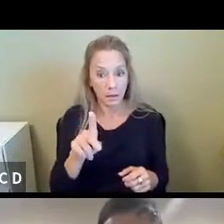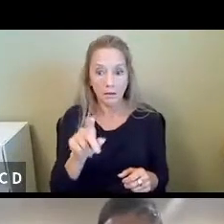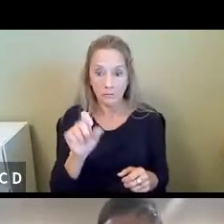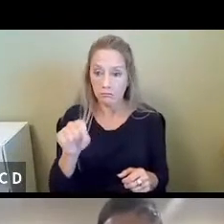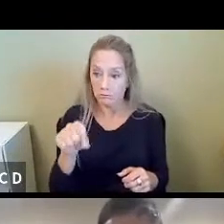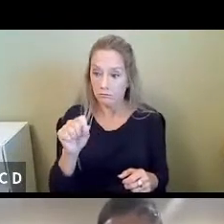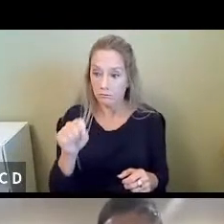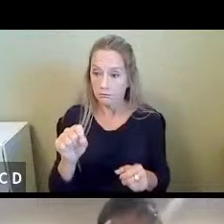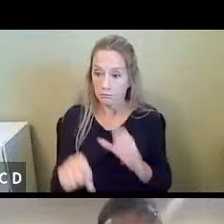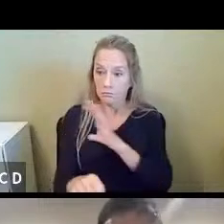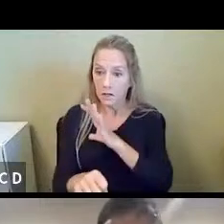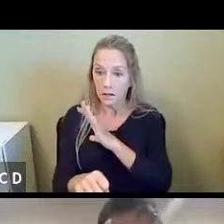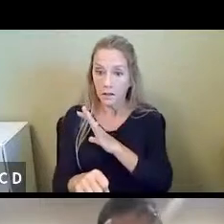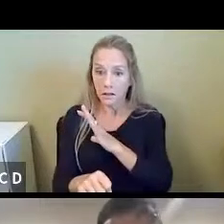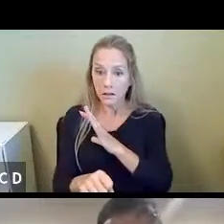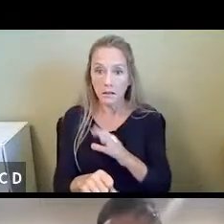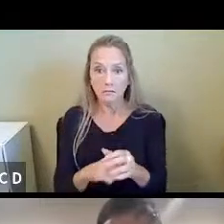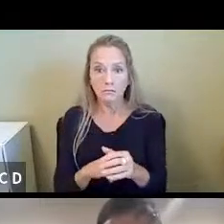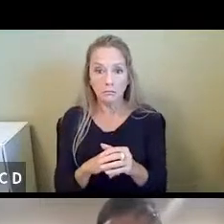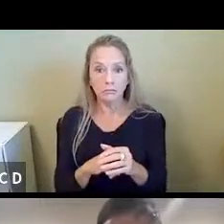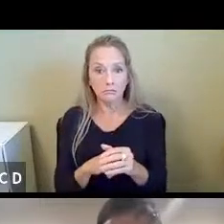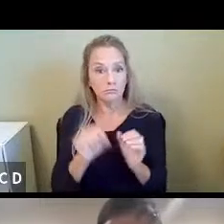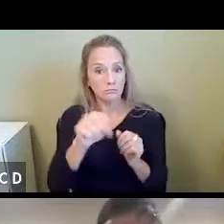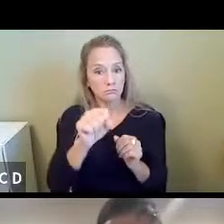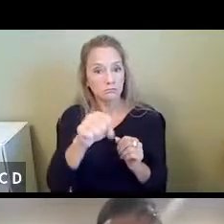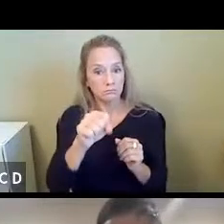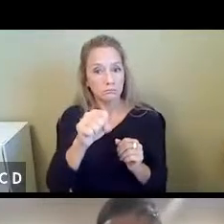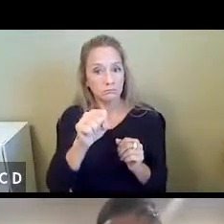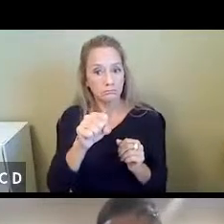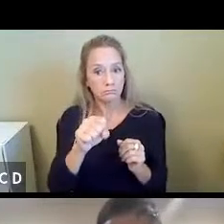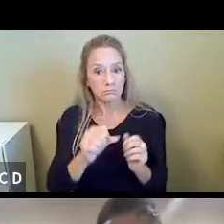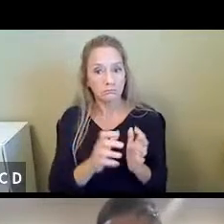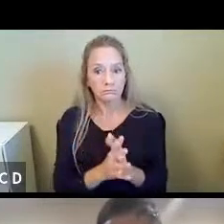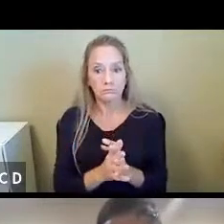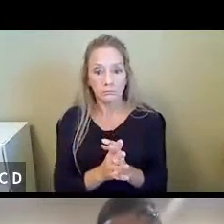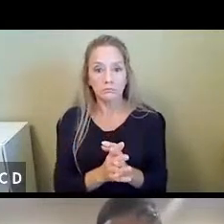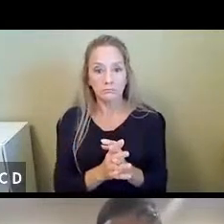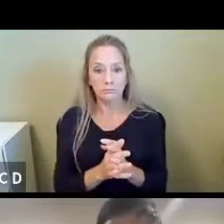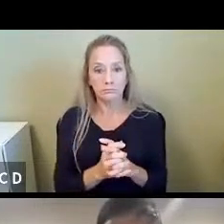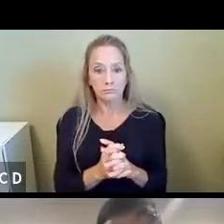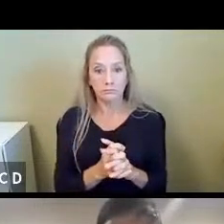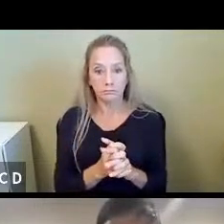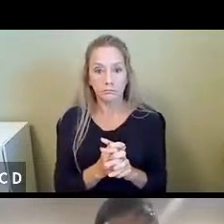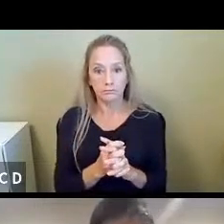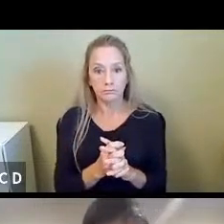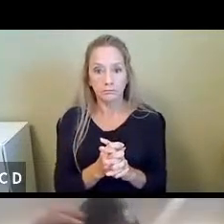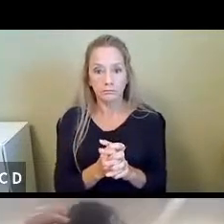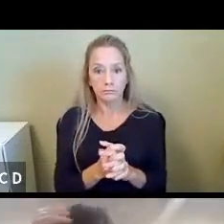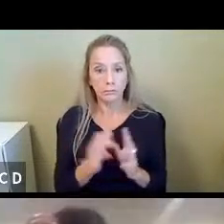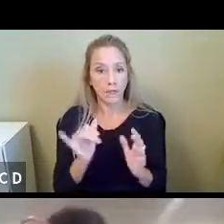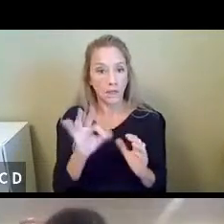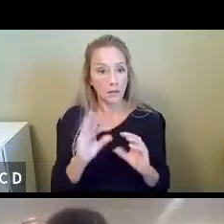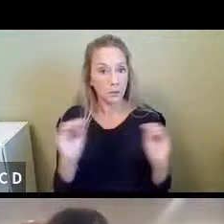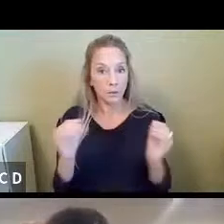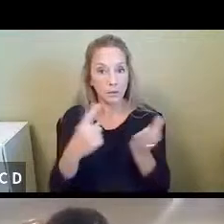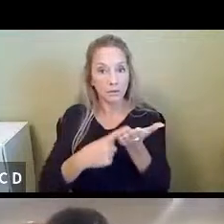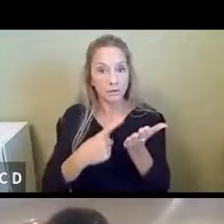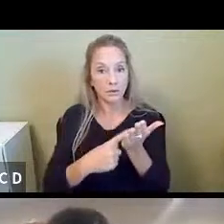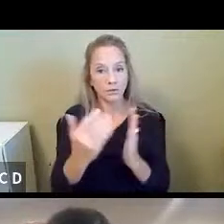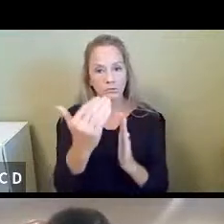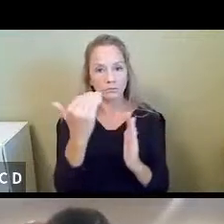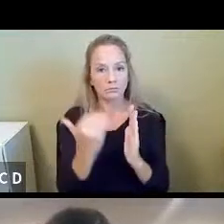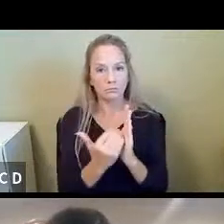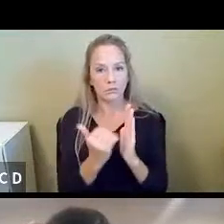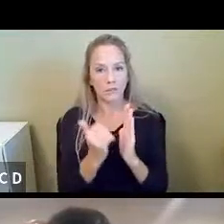Yes, I do. Okay. I don't know. Yes, I can hear you, sir. Okay. So if there's no other discussion, we'll go on to the next item